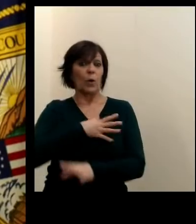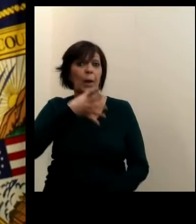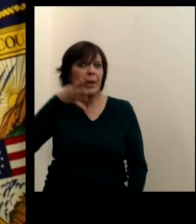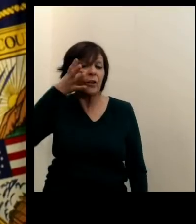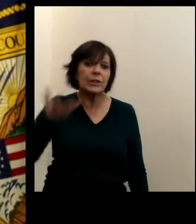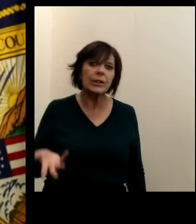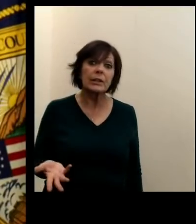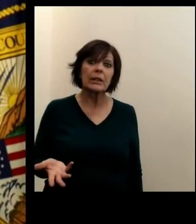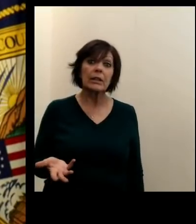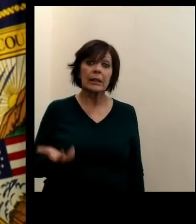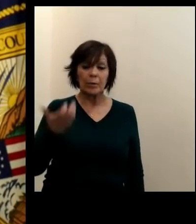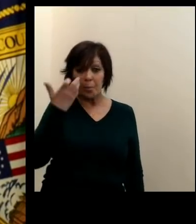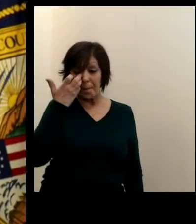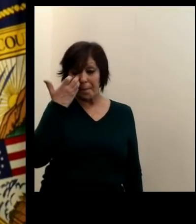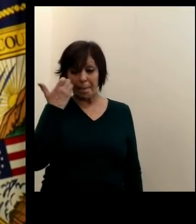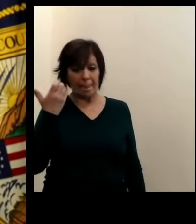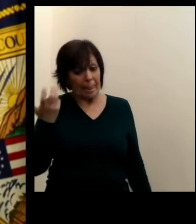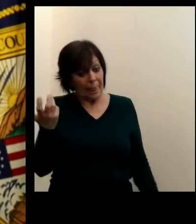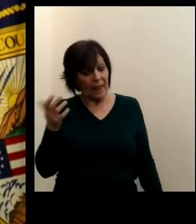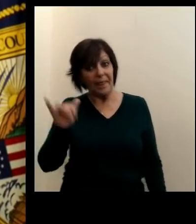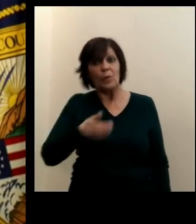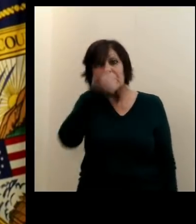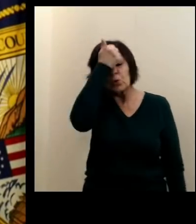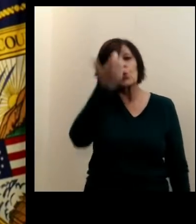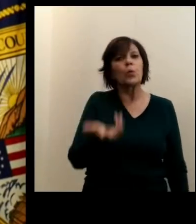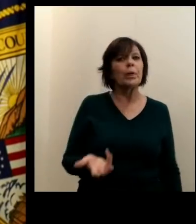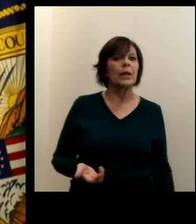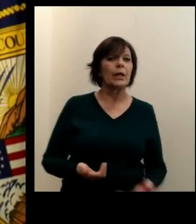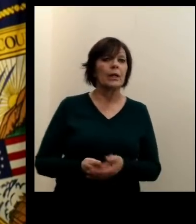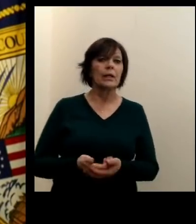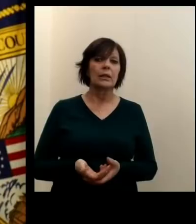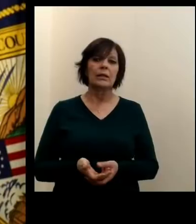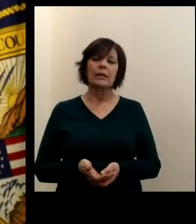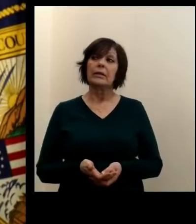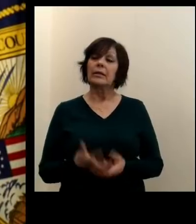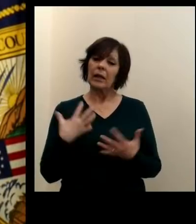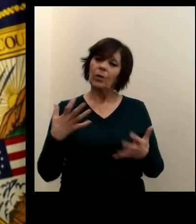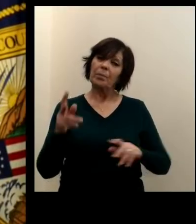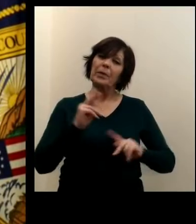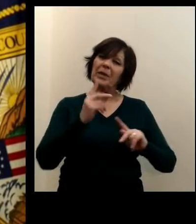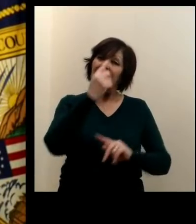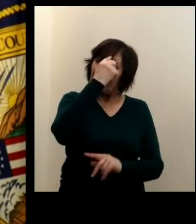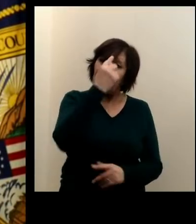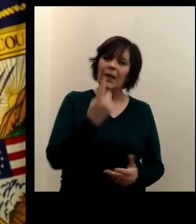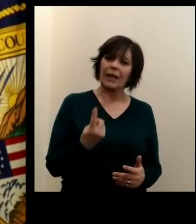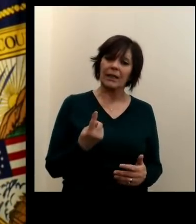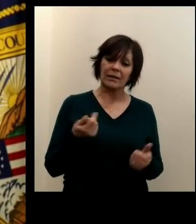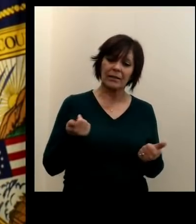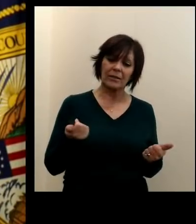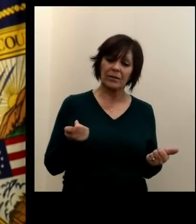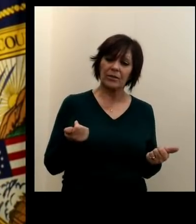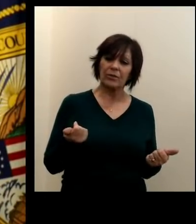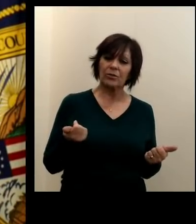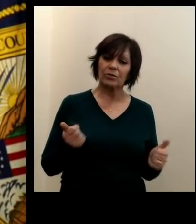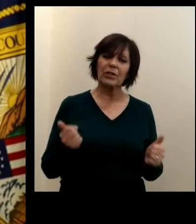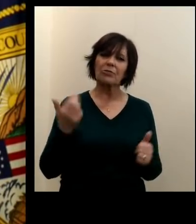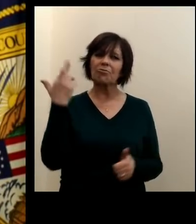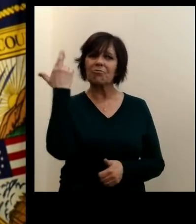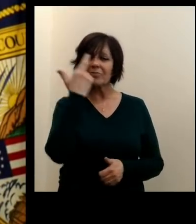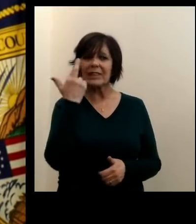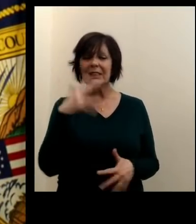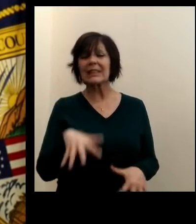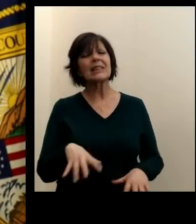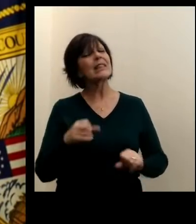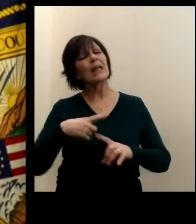vaccine. That would be stupid. So I want people to think, try to realize that it's going to